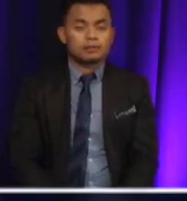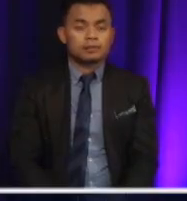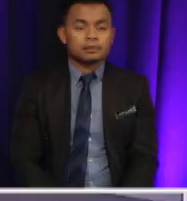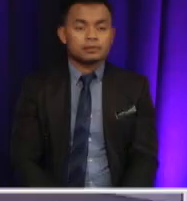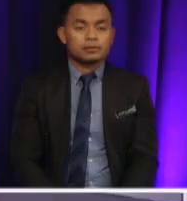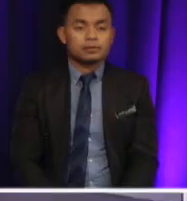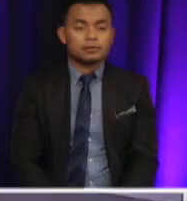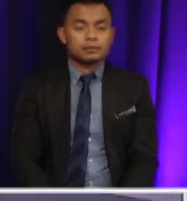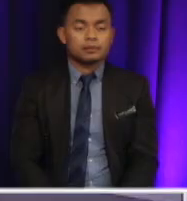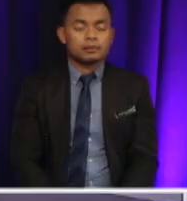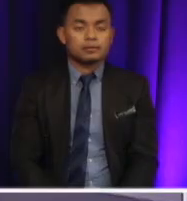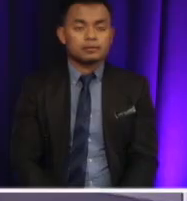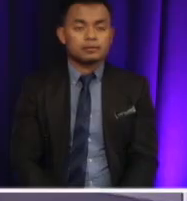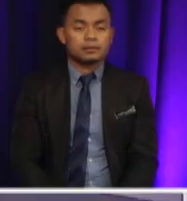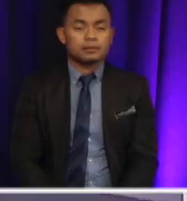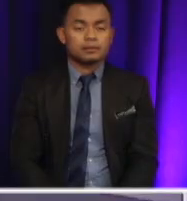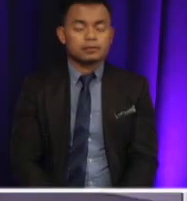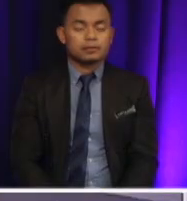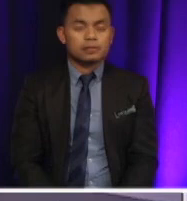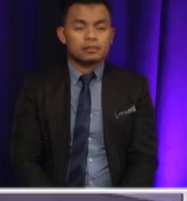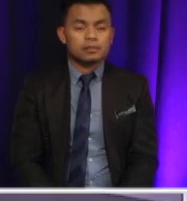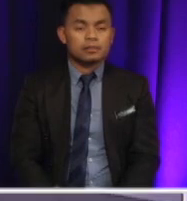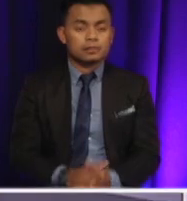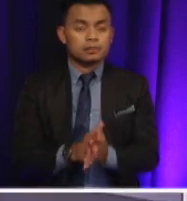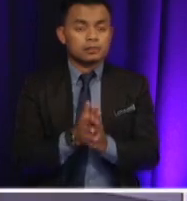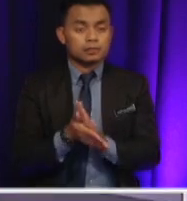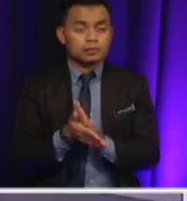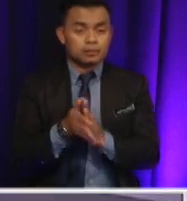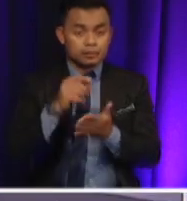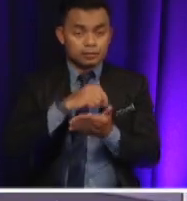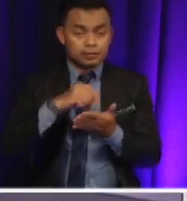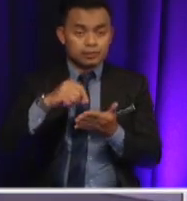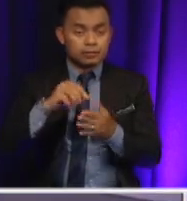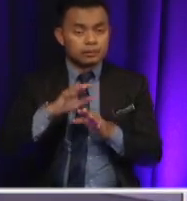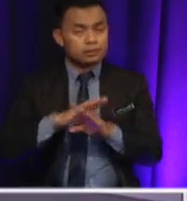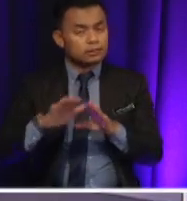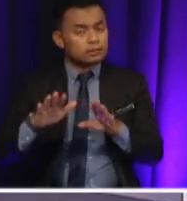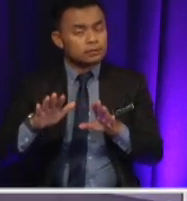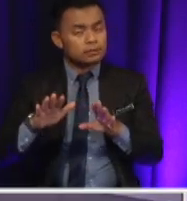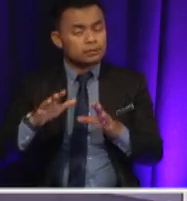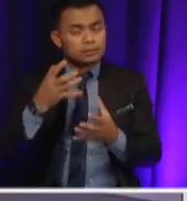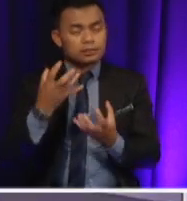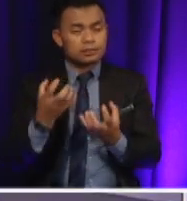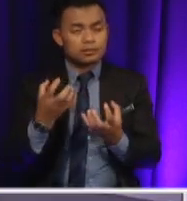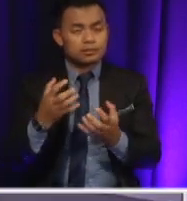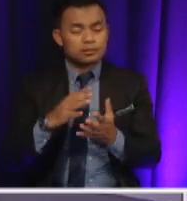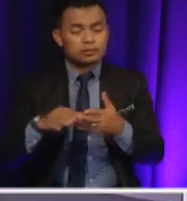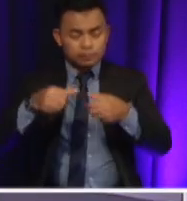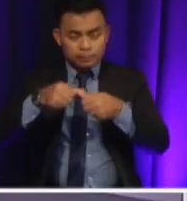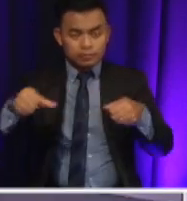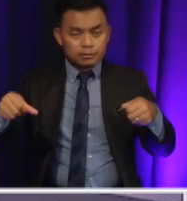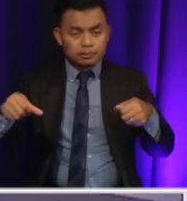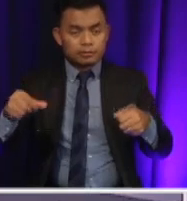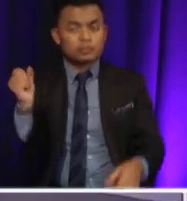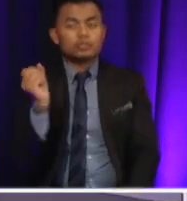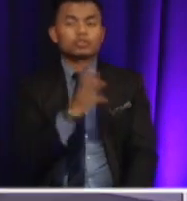So, but when the liquid paper becomes hard, it doesn't correct anymore, right? And then the sellotape, you cannot find the end. You just throw